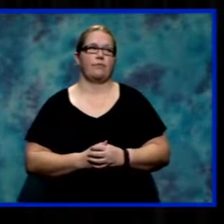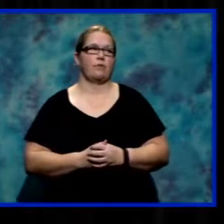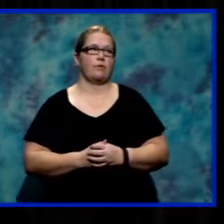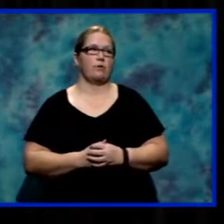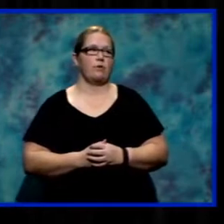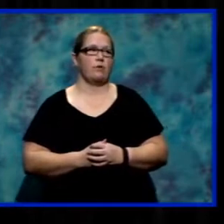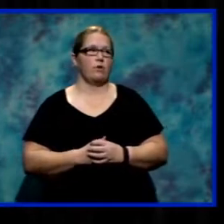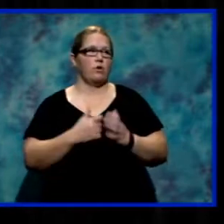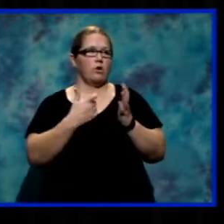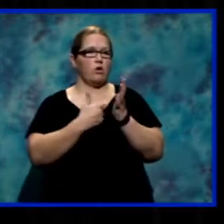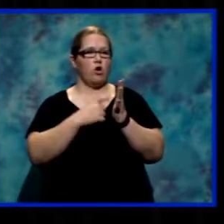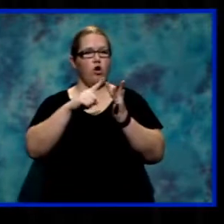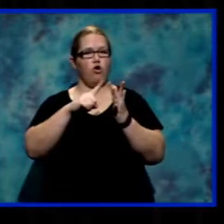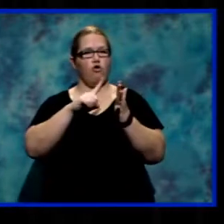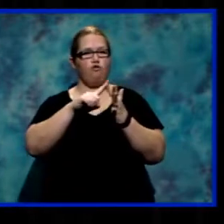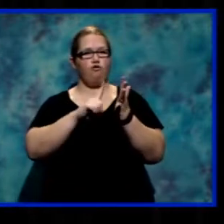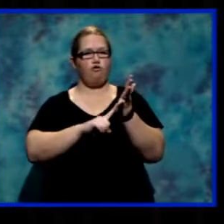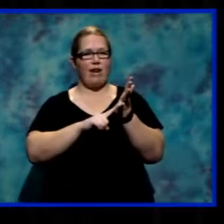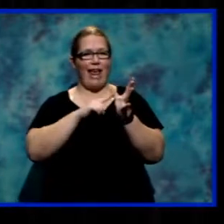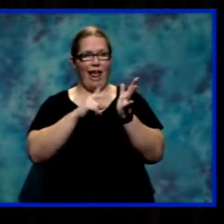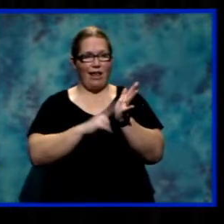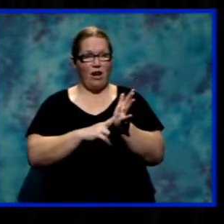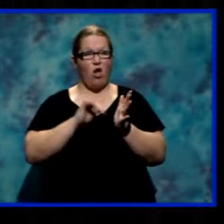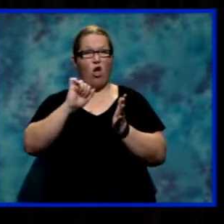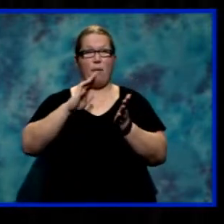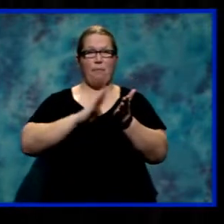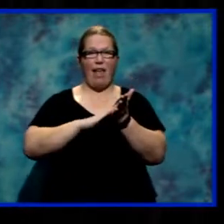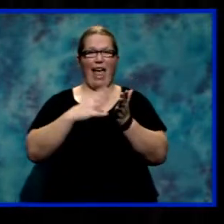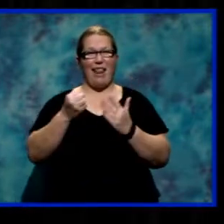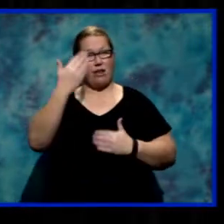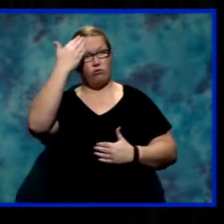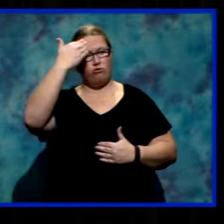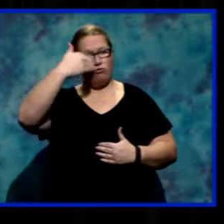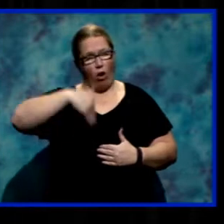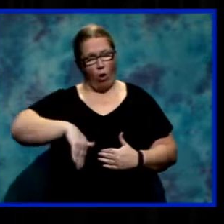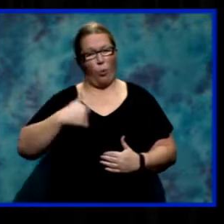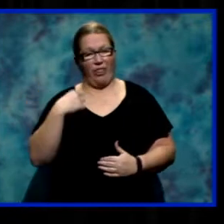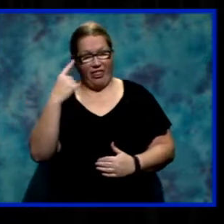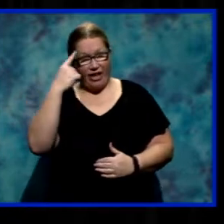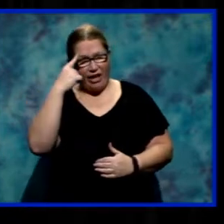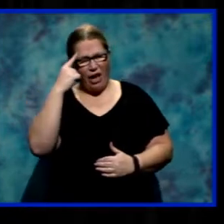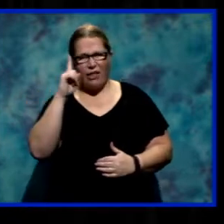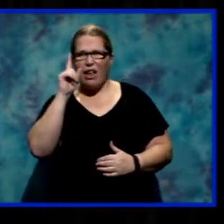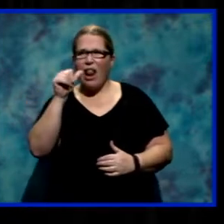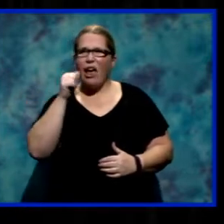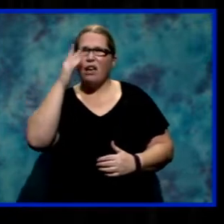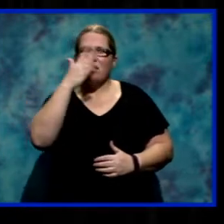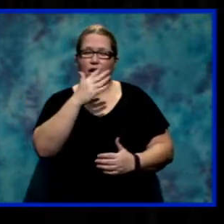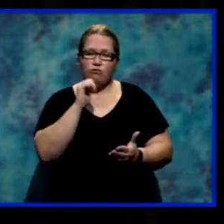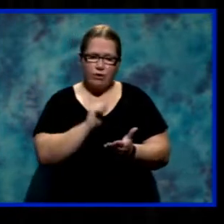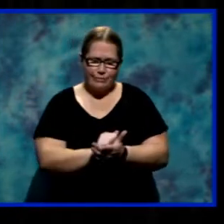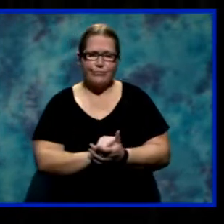Rhiannon. Rhiannon's mom had what we think is a stroke. Was it last night, Rhiannon?